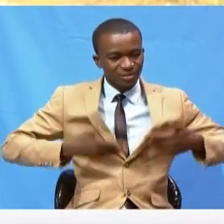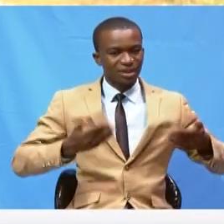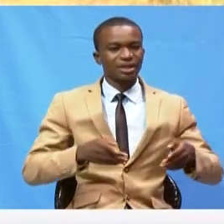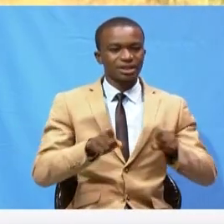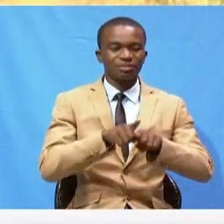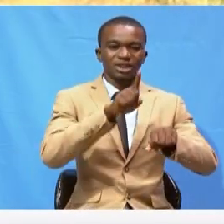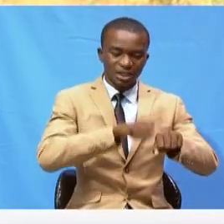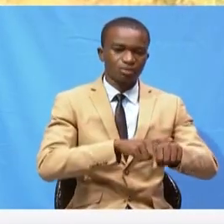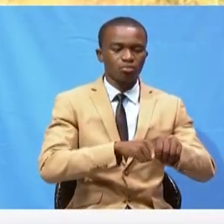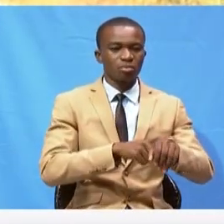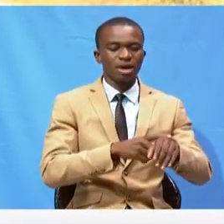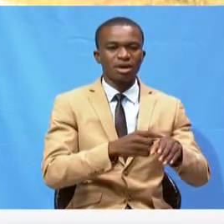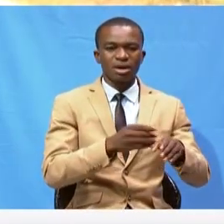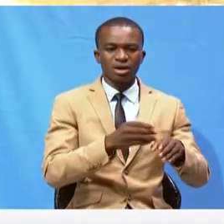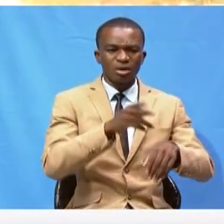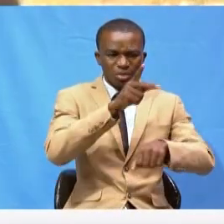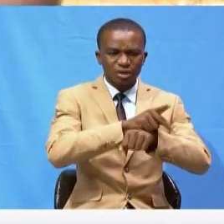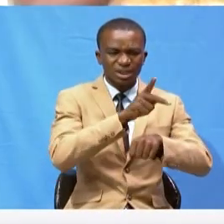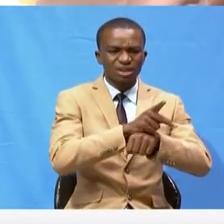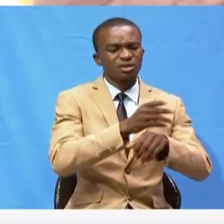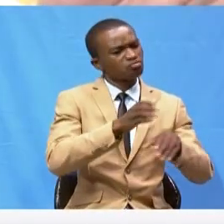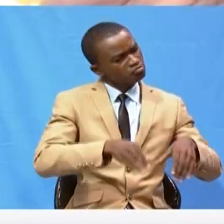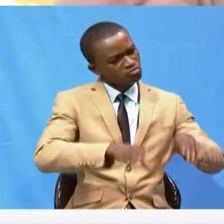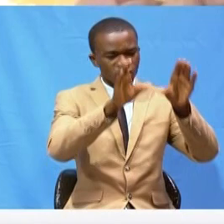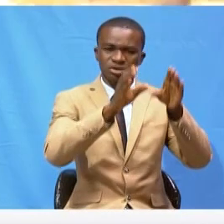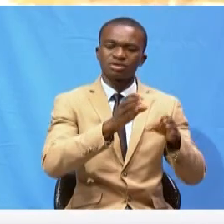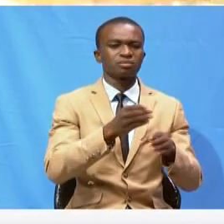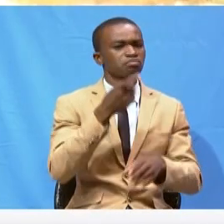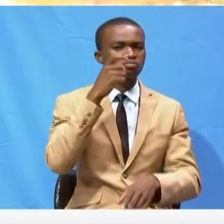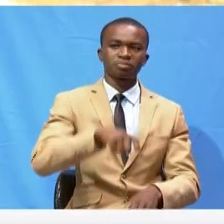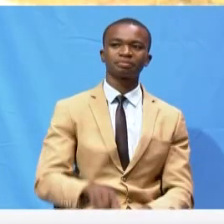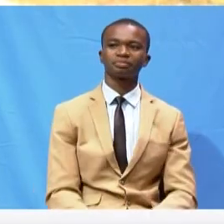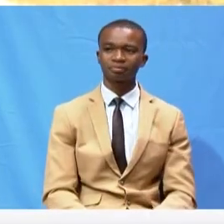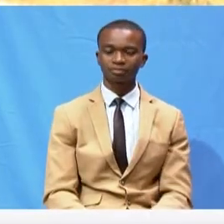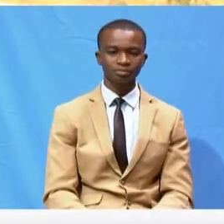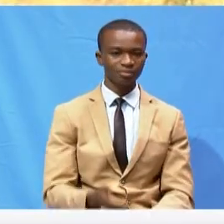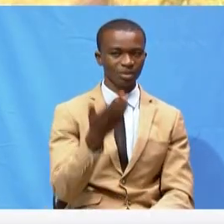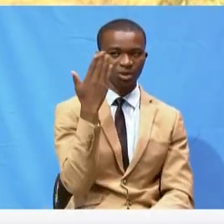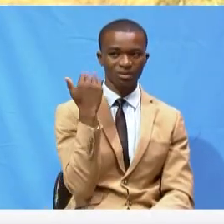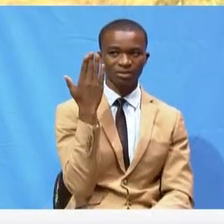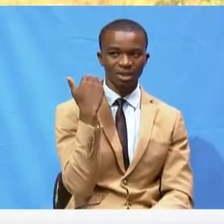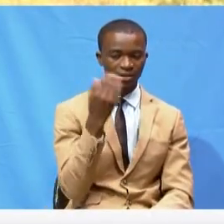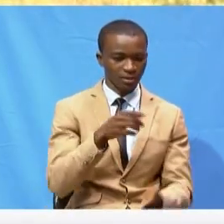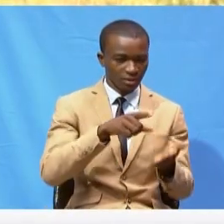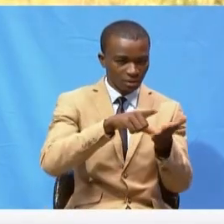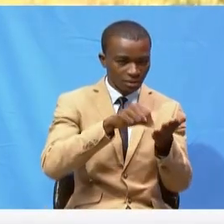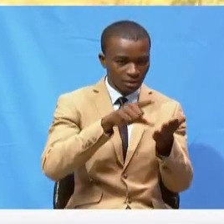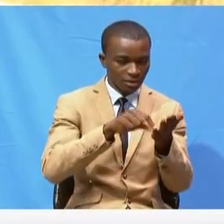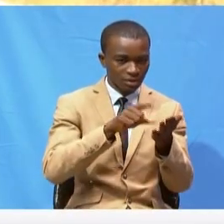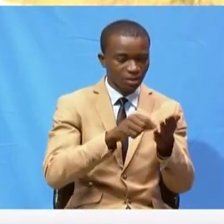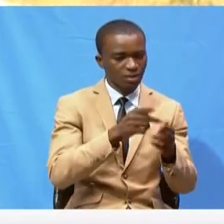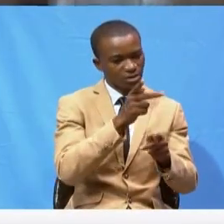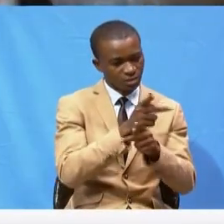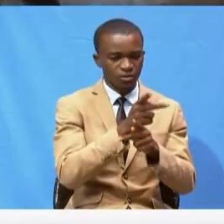to the national grid. We started with the chicken run, and I'm sure you saw the results there. We are